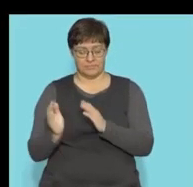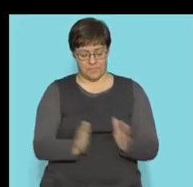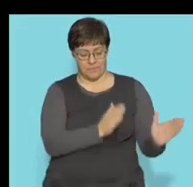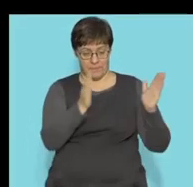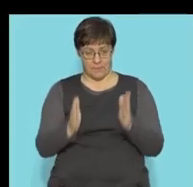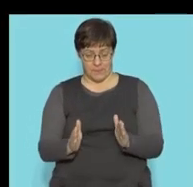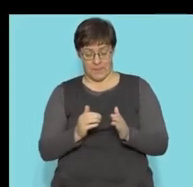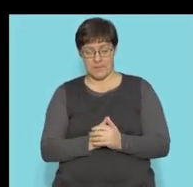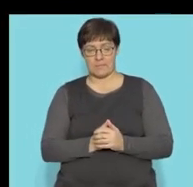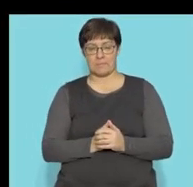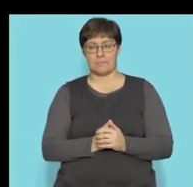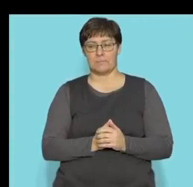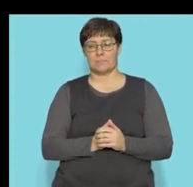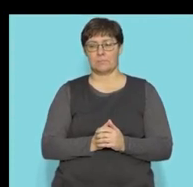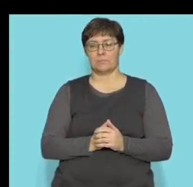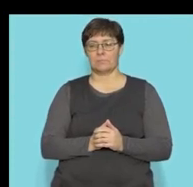example.